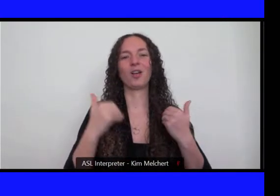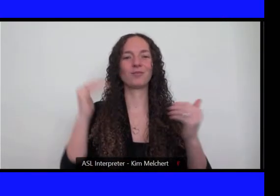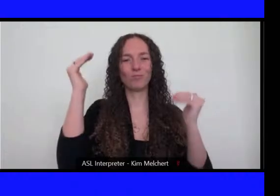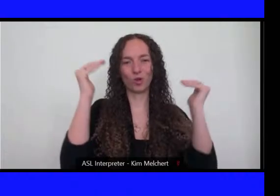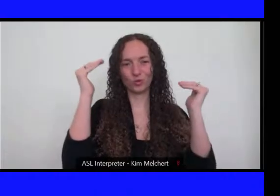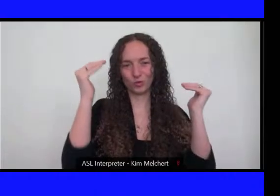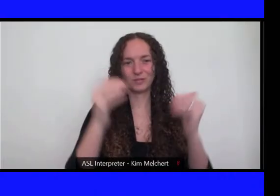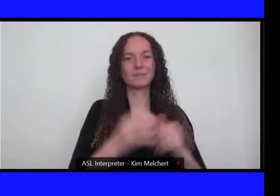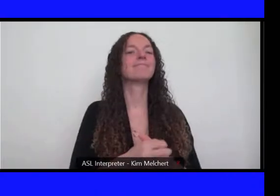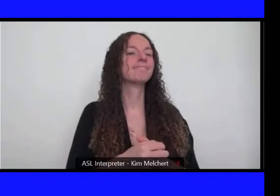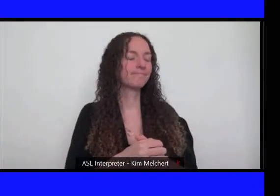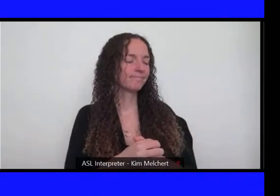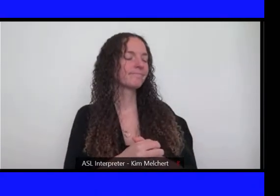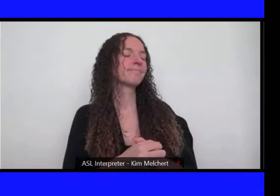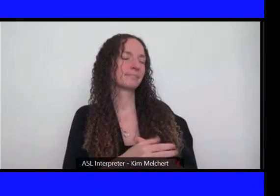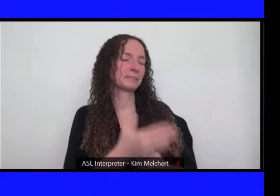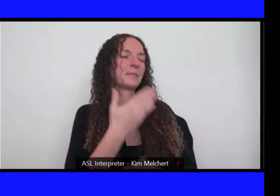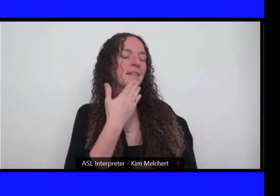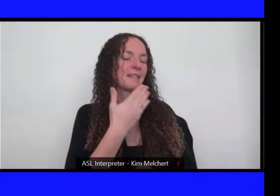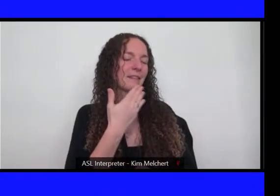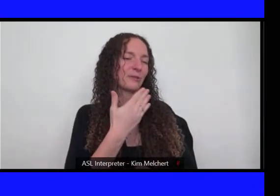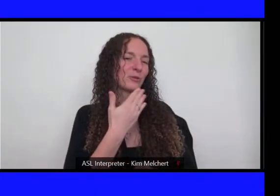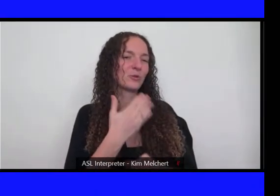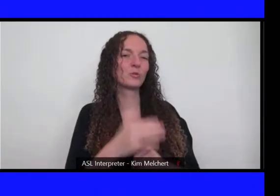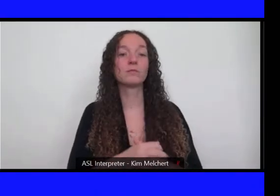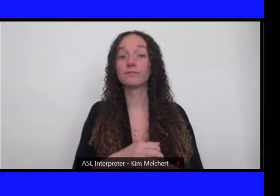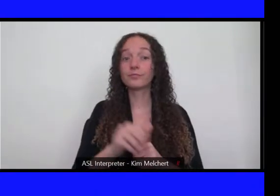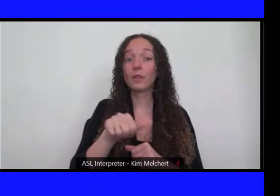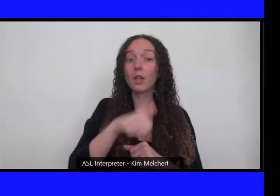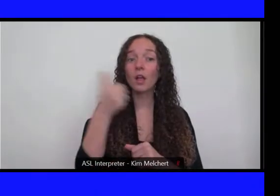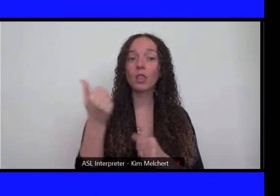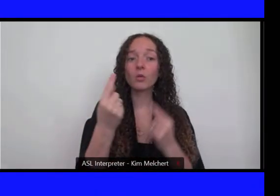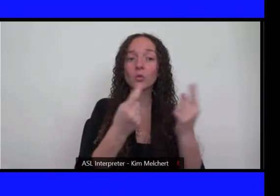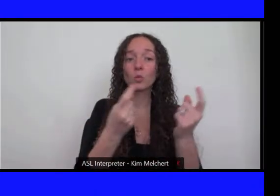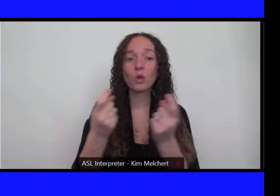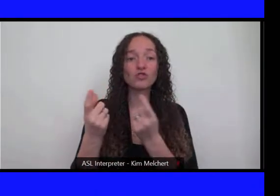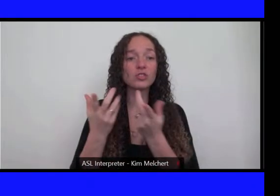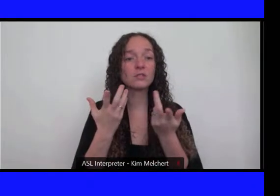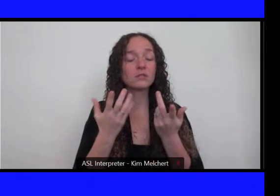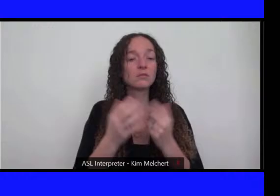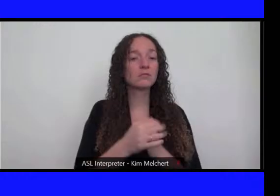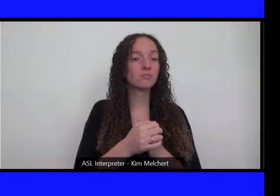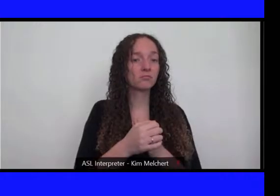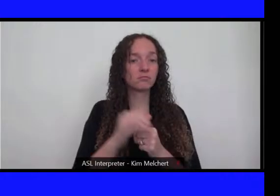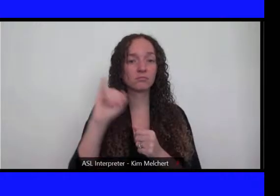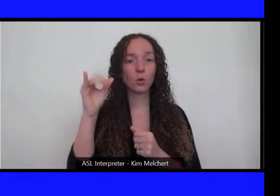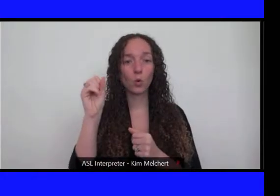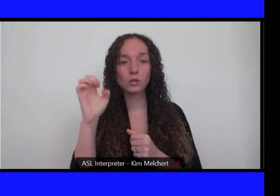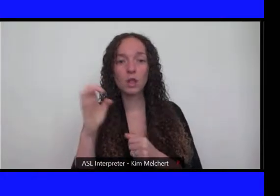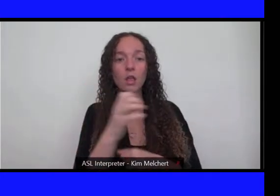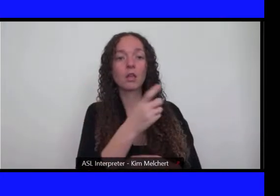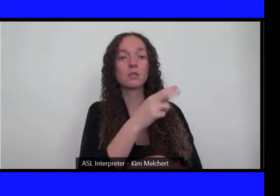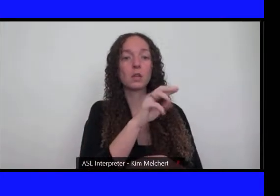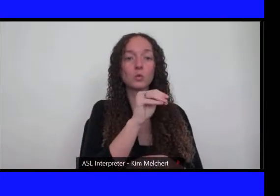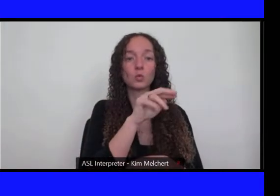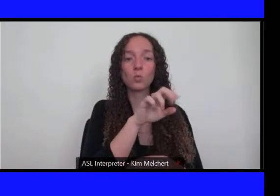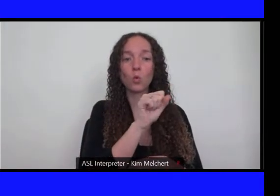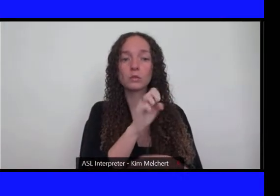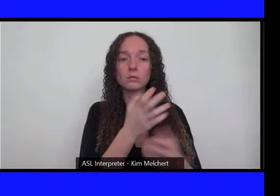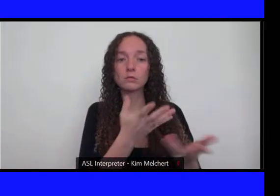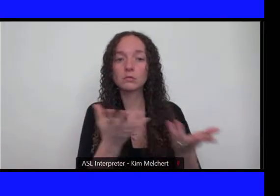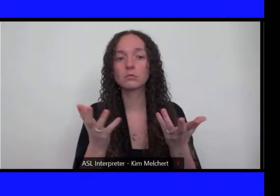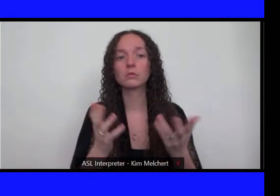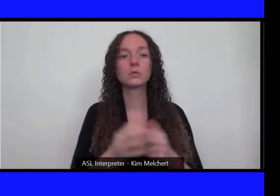the two that you are looking, are we looking at the demographics of where the patients are so that we try